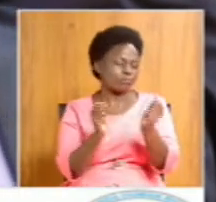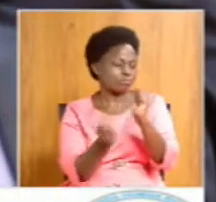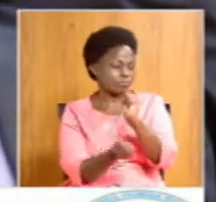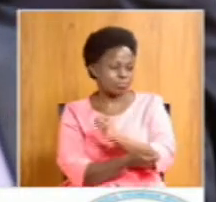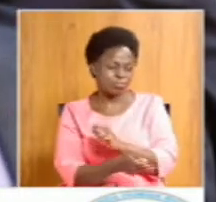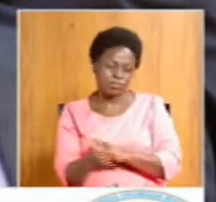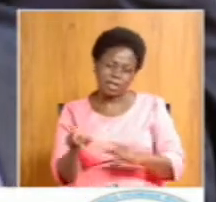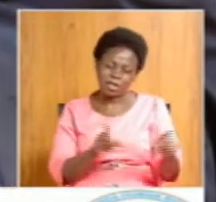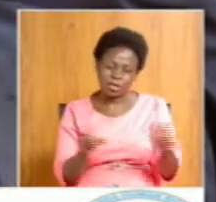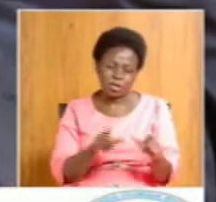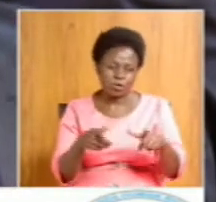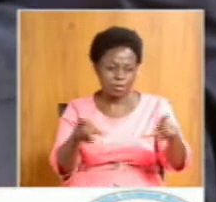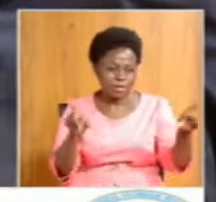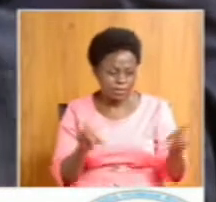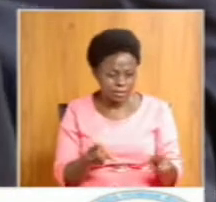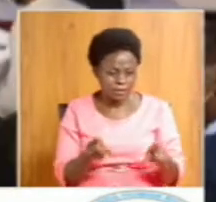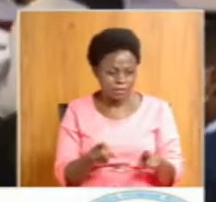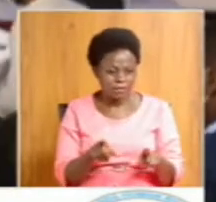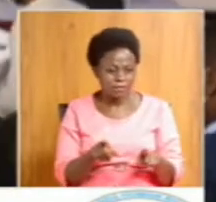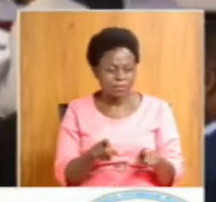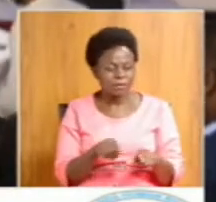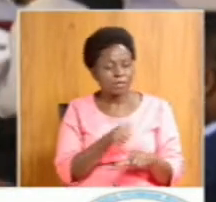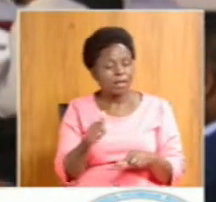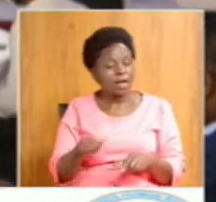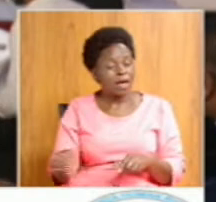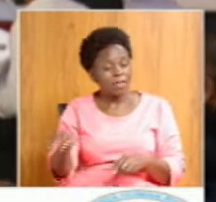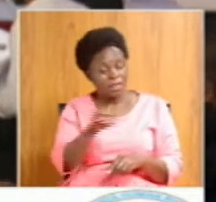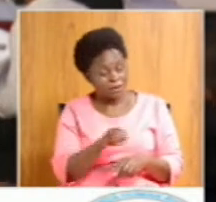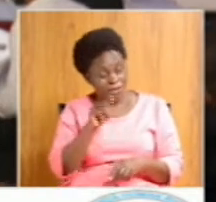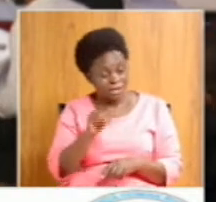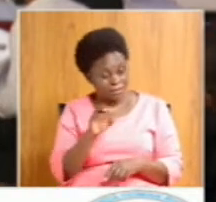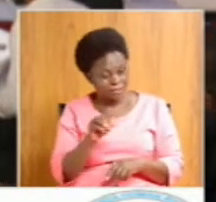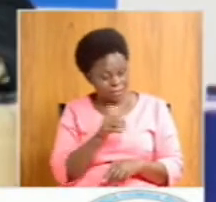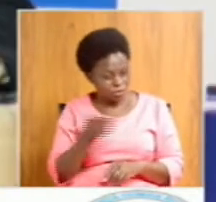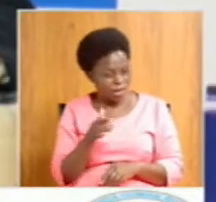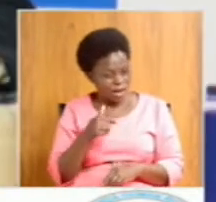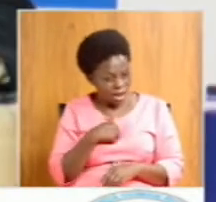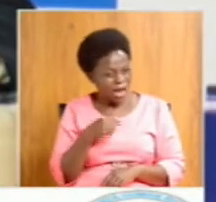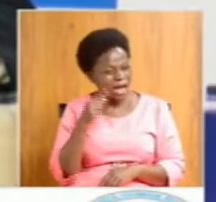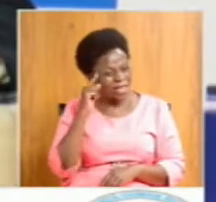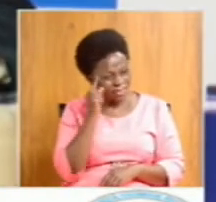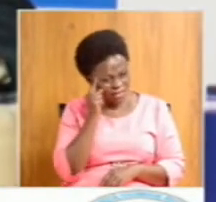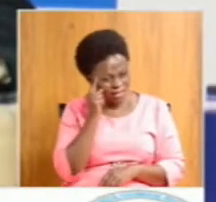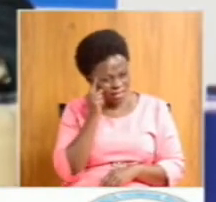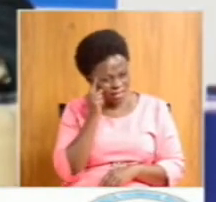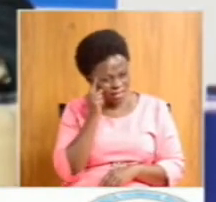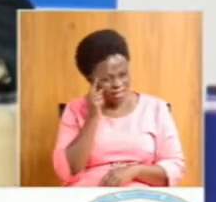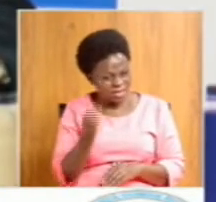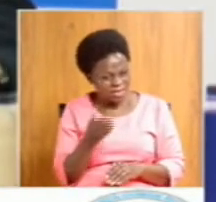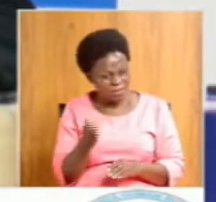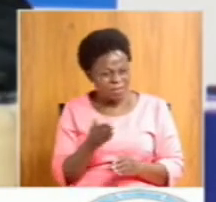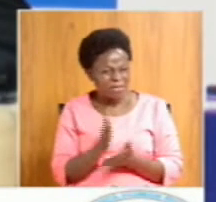local dialects. The other area moderator where I think we went